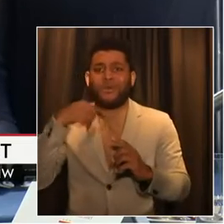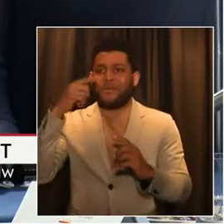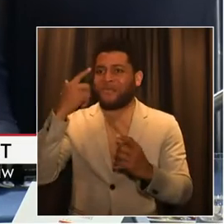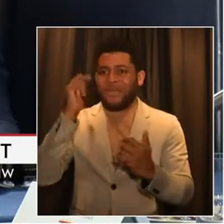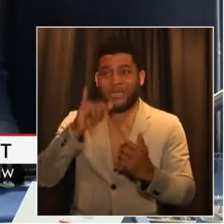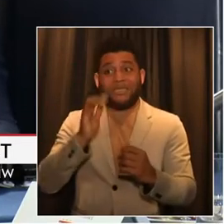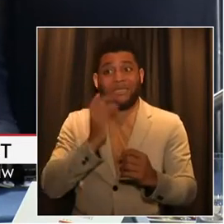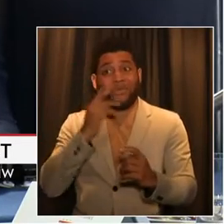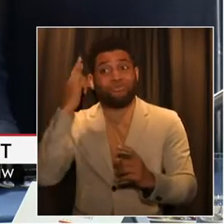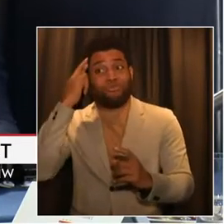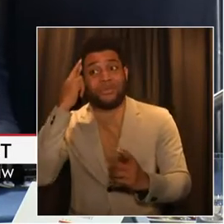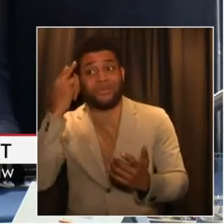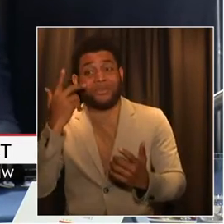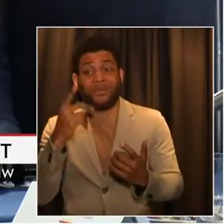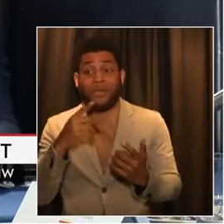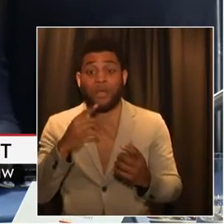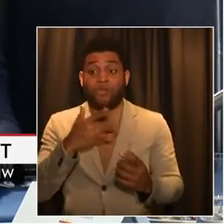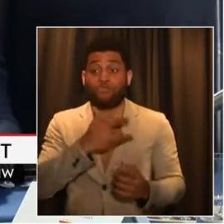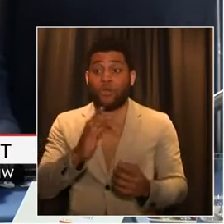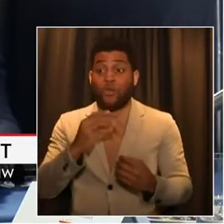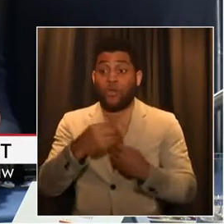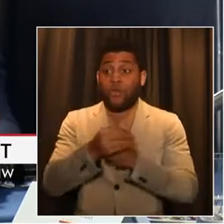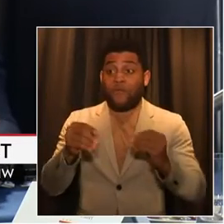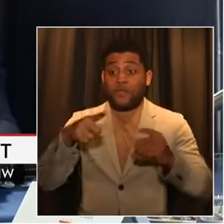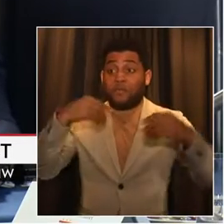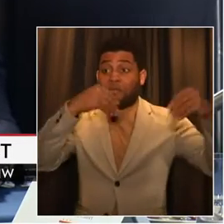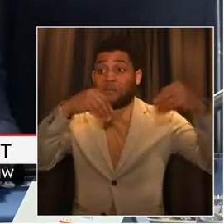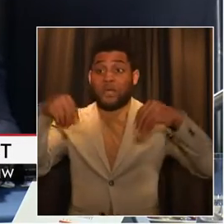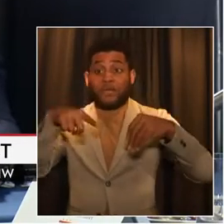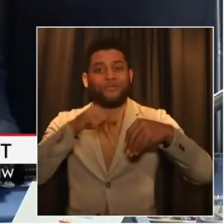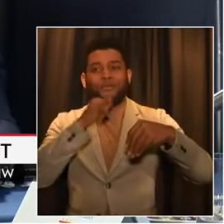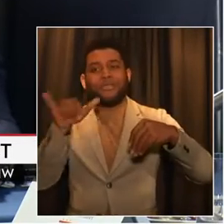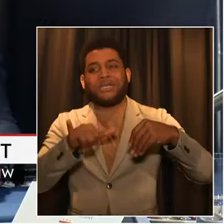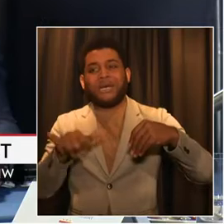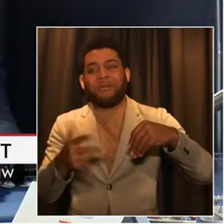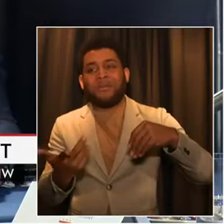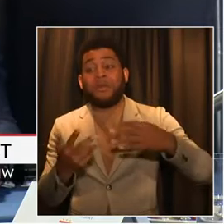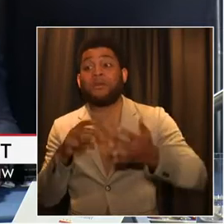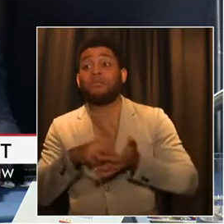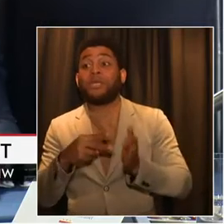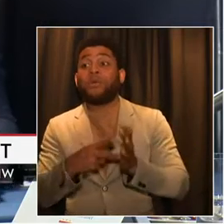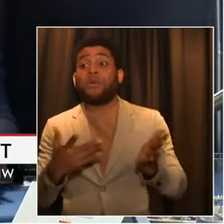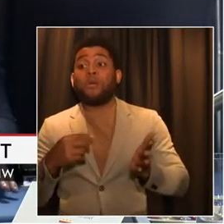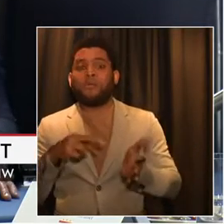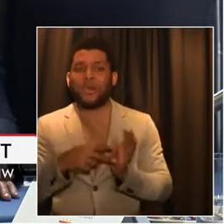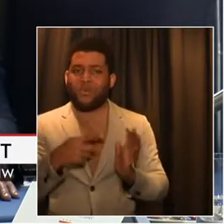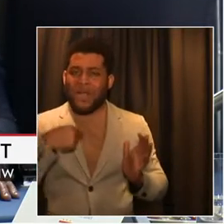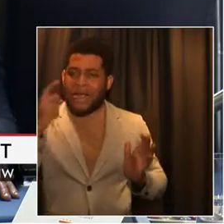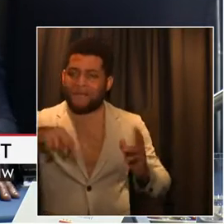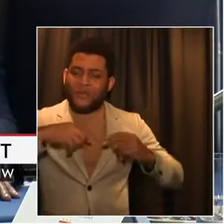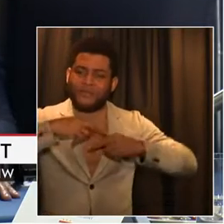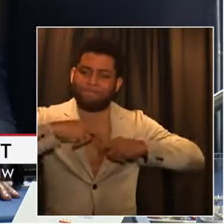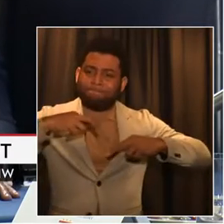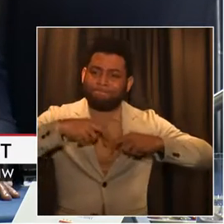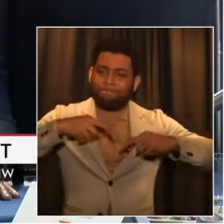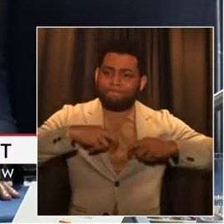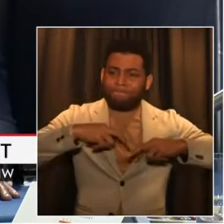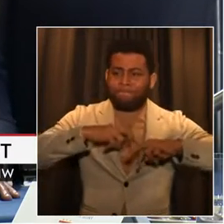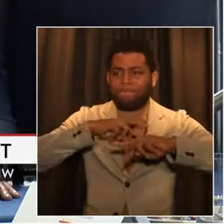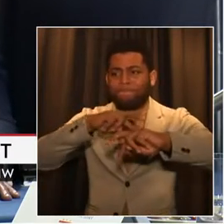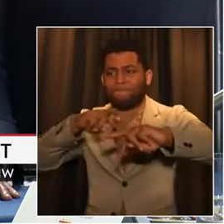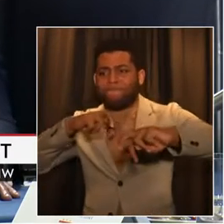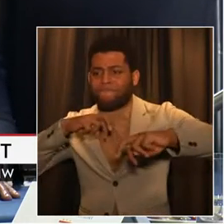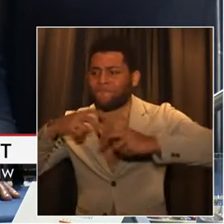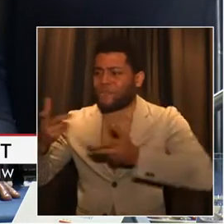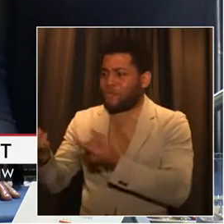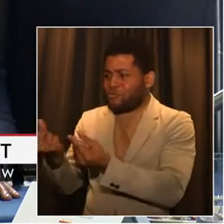going to be what they were, and then ask ourselves the question, what are we going to do from there? Now, I've been talking about office